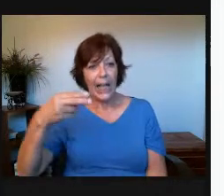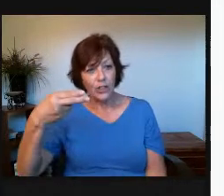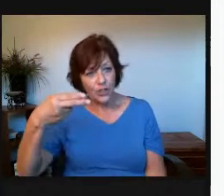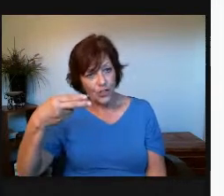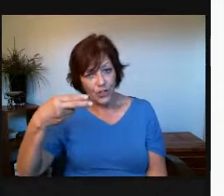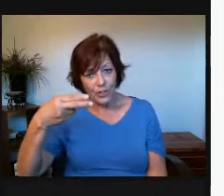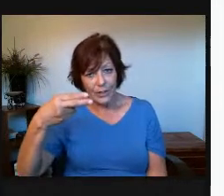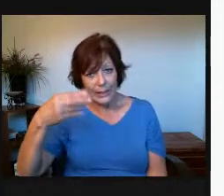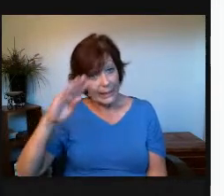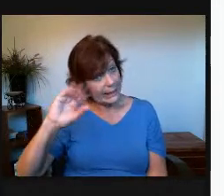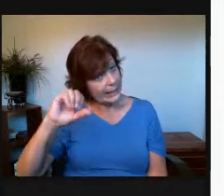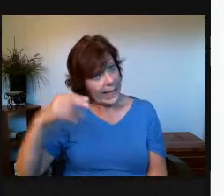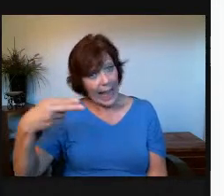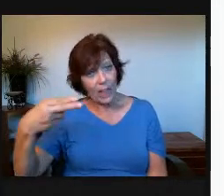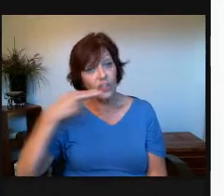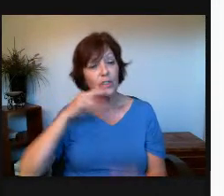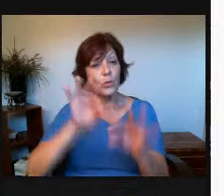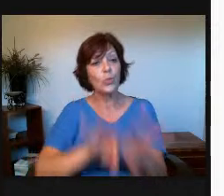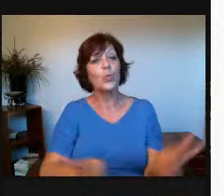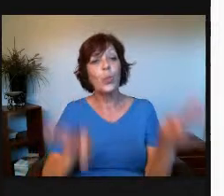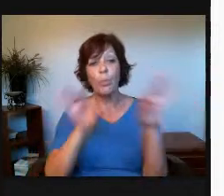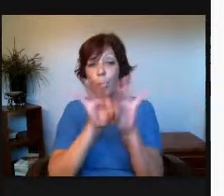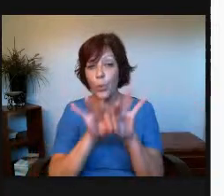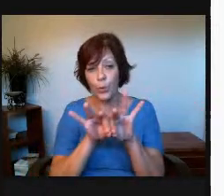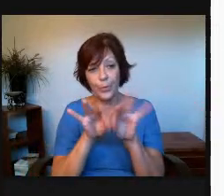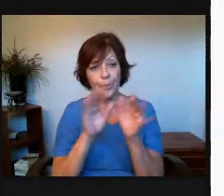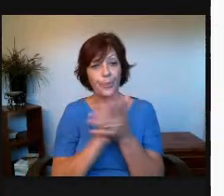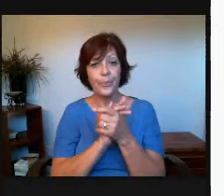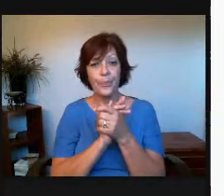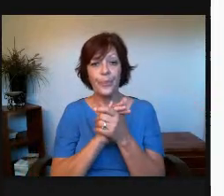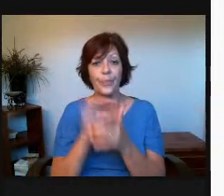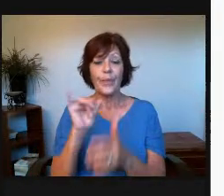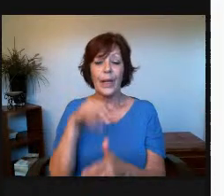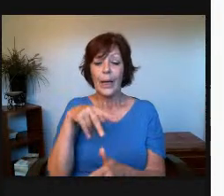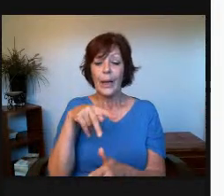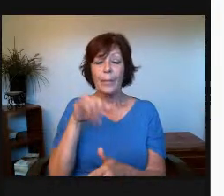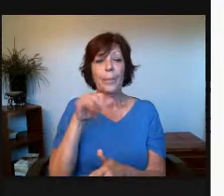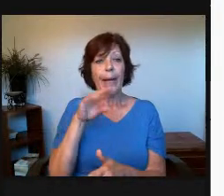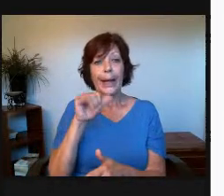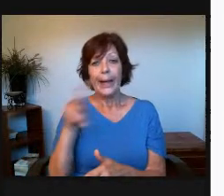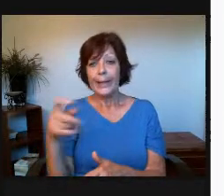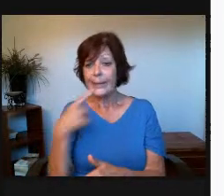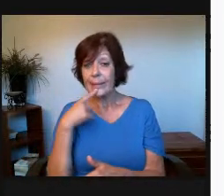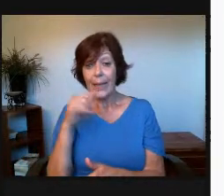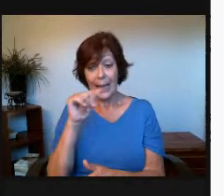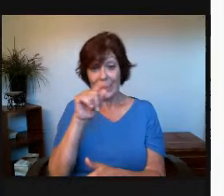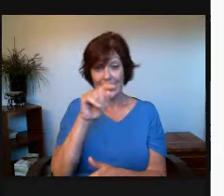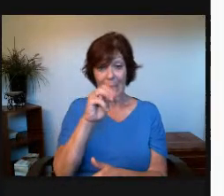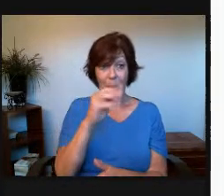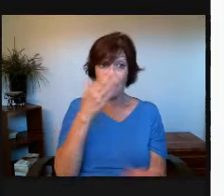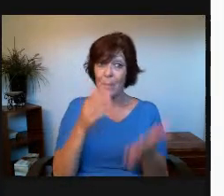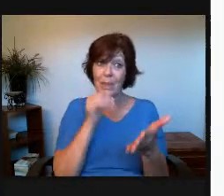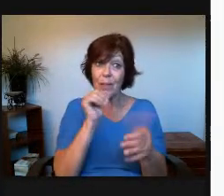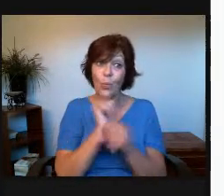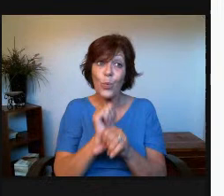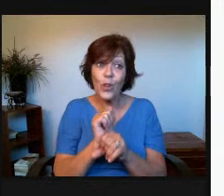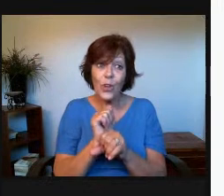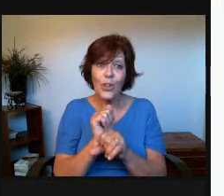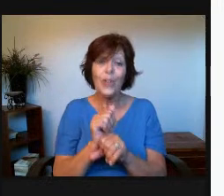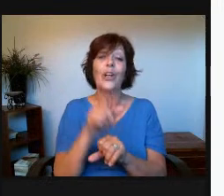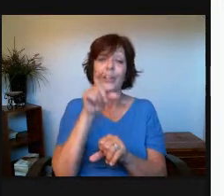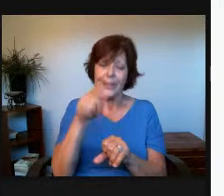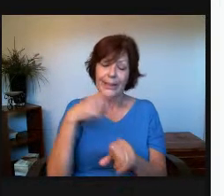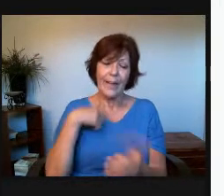because cash is so important. Like Patty Ann mentioned, the ATMs may not be working, so you need to